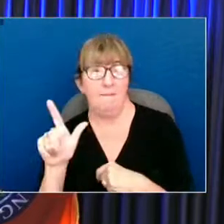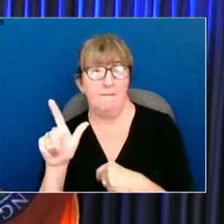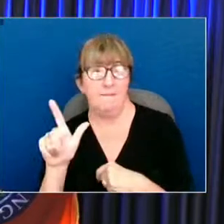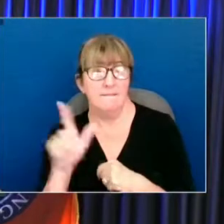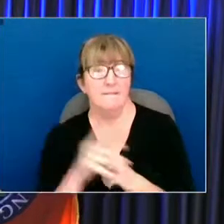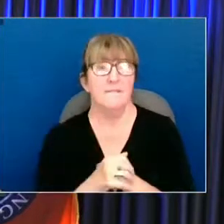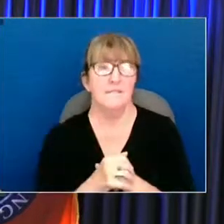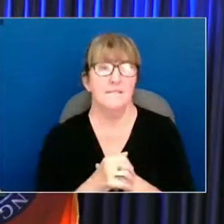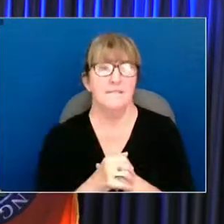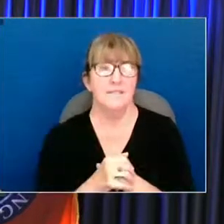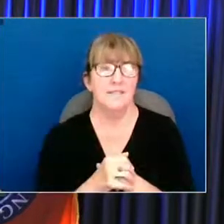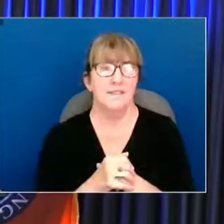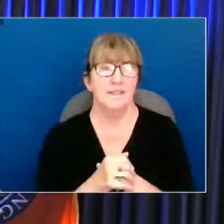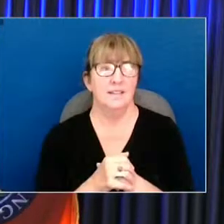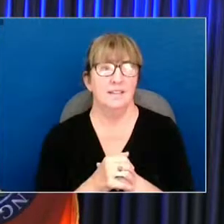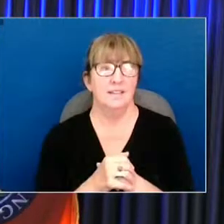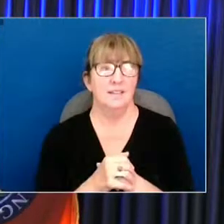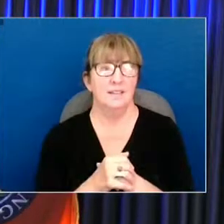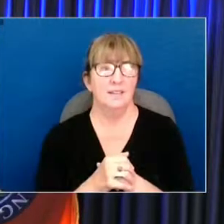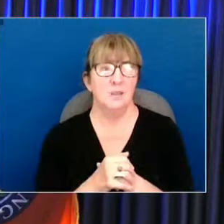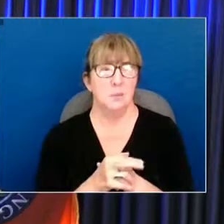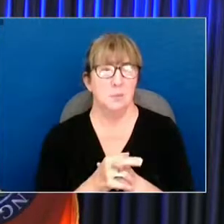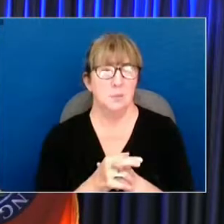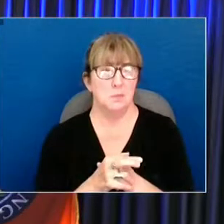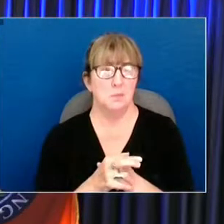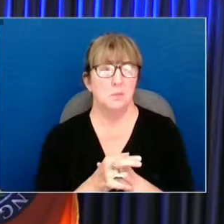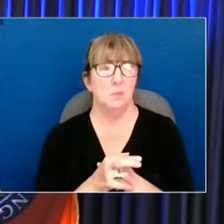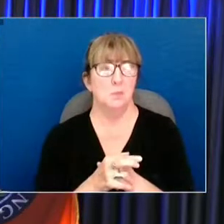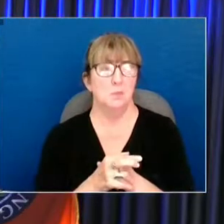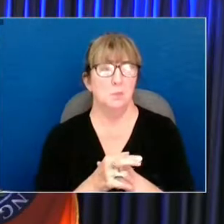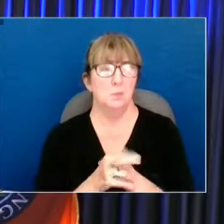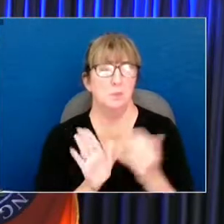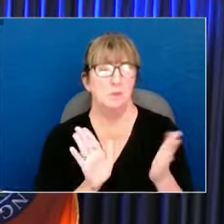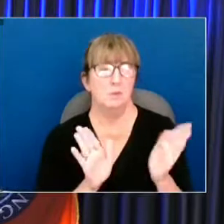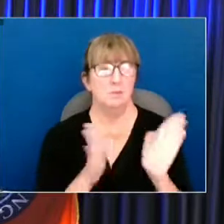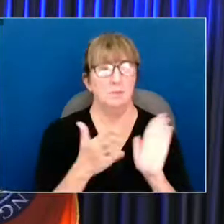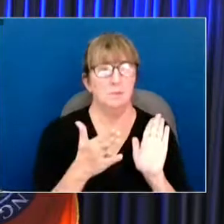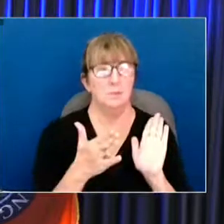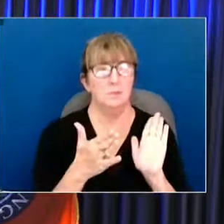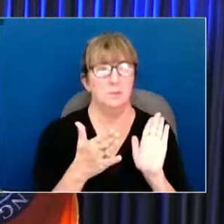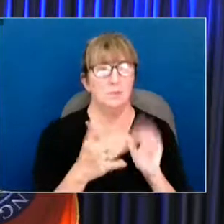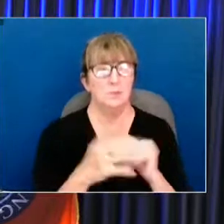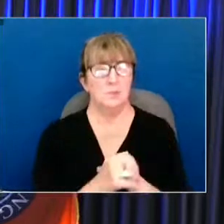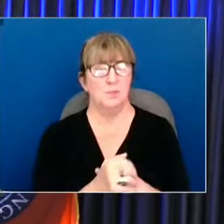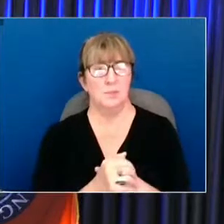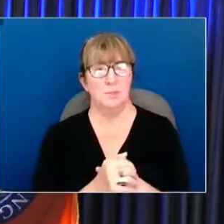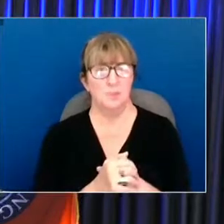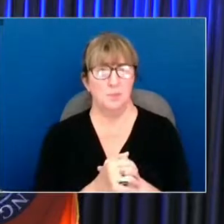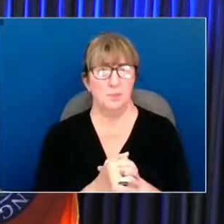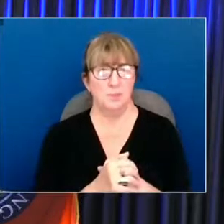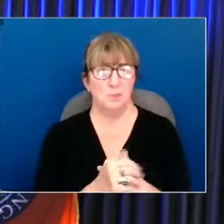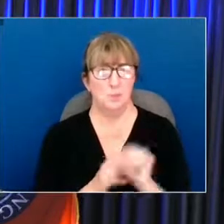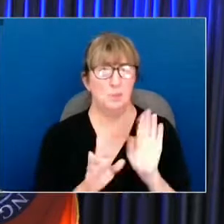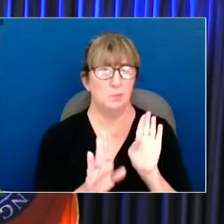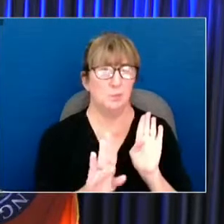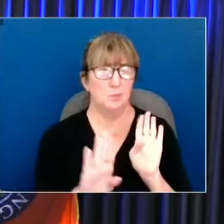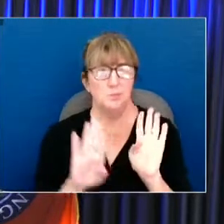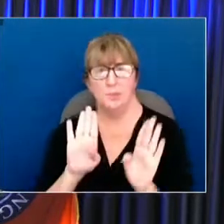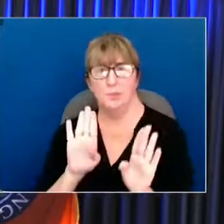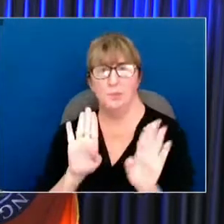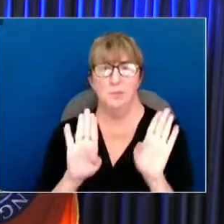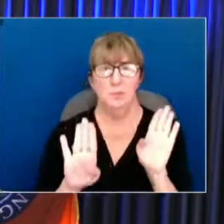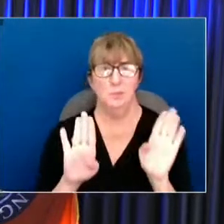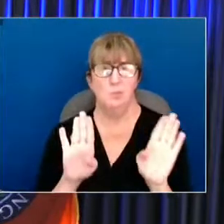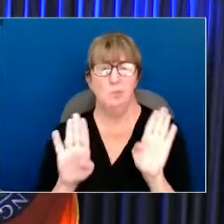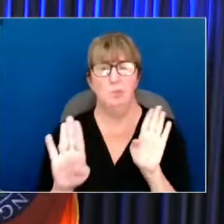way? stop, stop, Stop, and okay. then tilt it, too much tilt. Too much. This way? Nope, too much tilt that way.